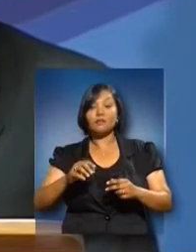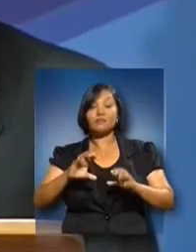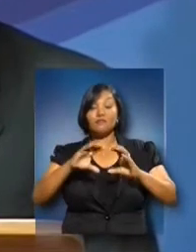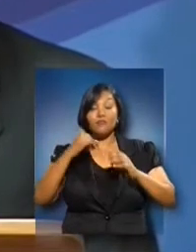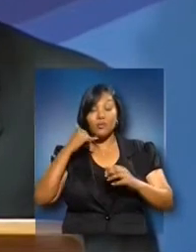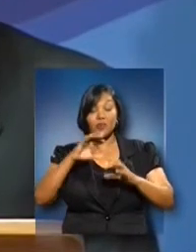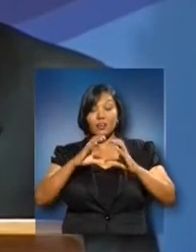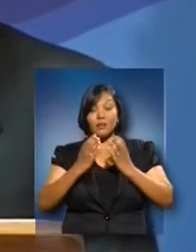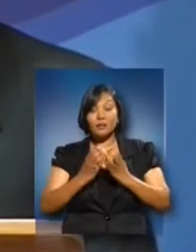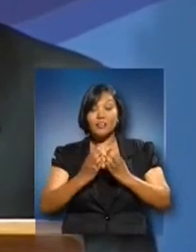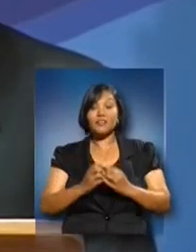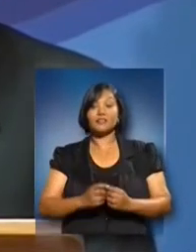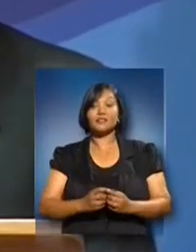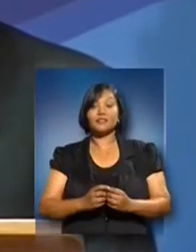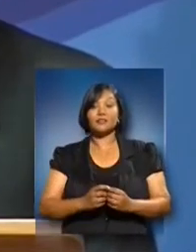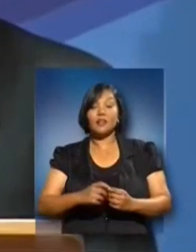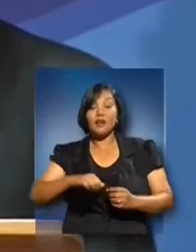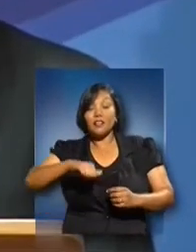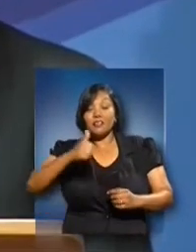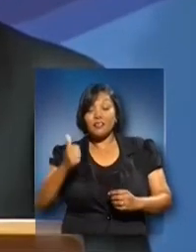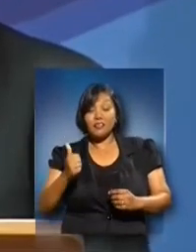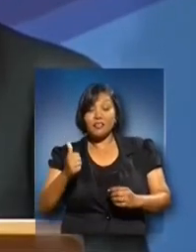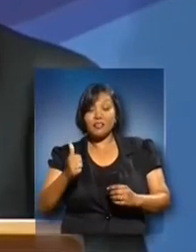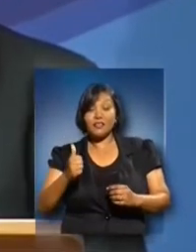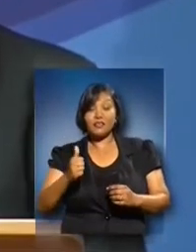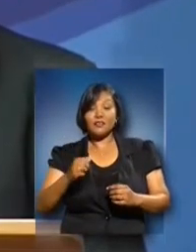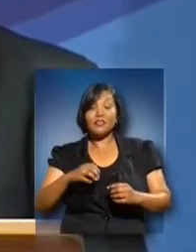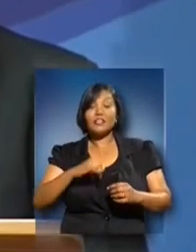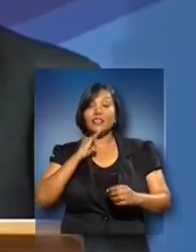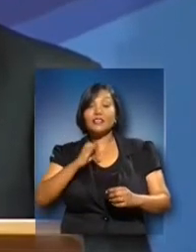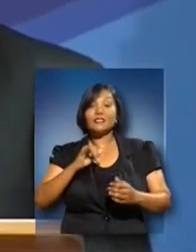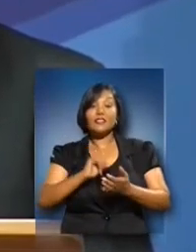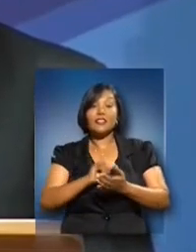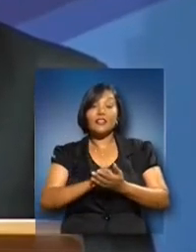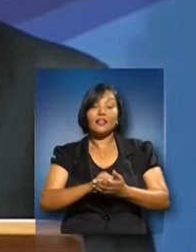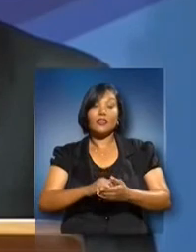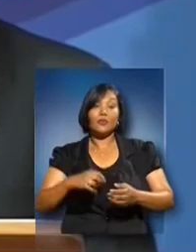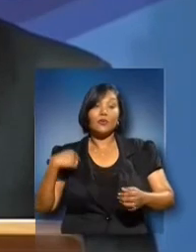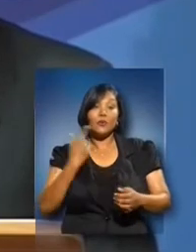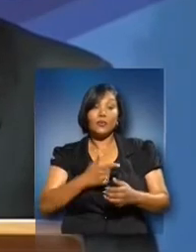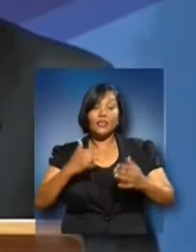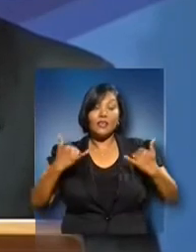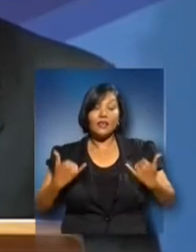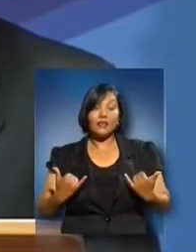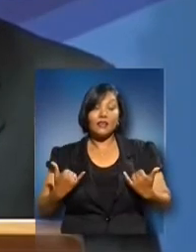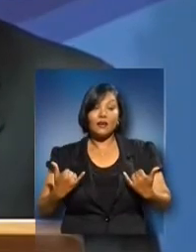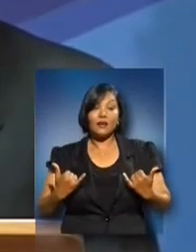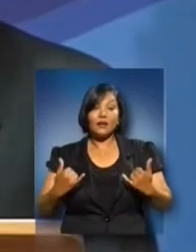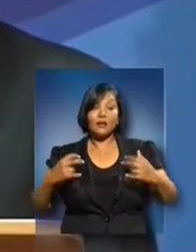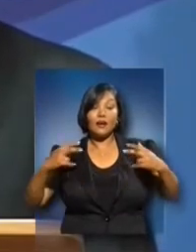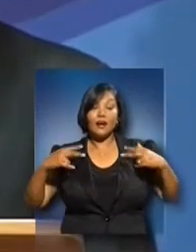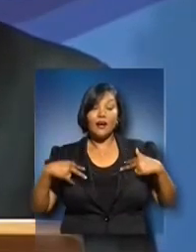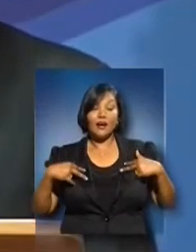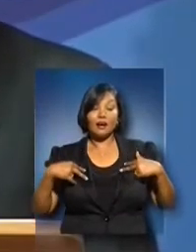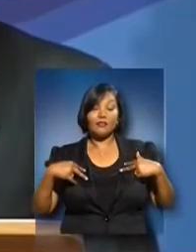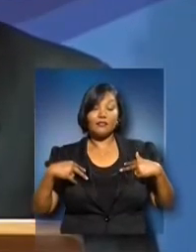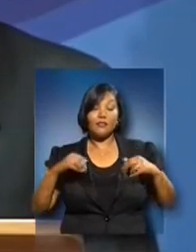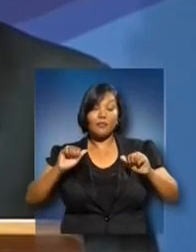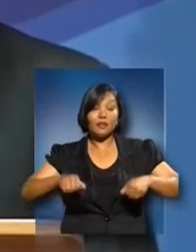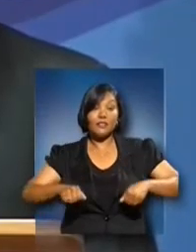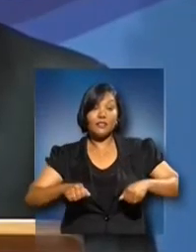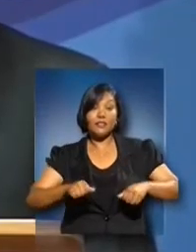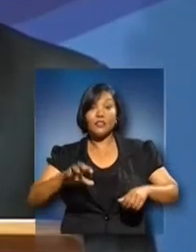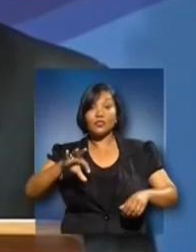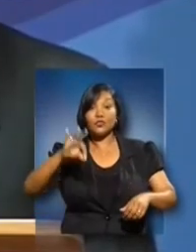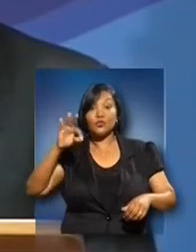characteristic of a competitive fixed line or mobile telephone market environment is that customers are at liberty to obtain service